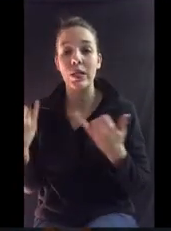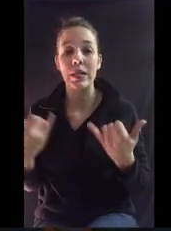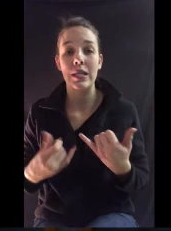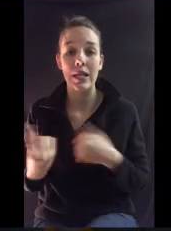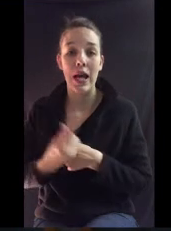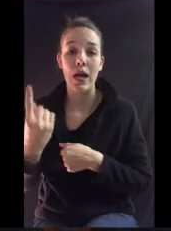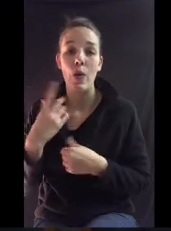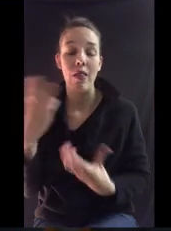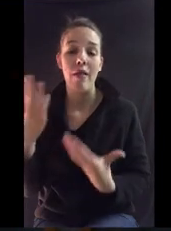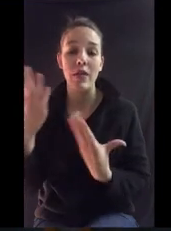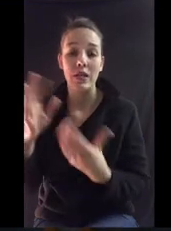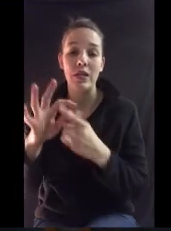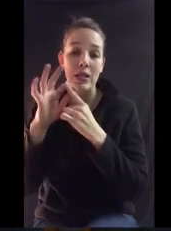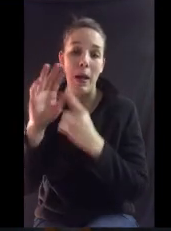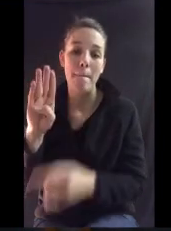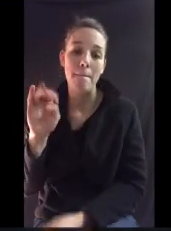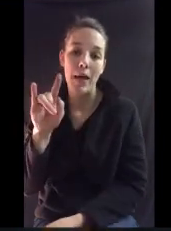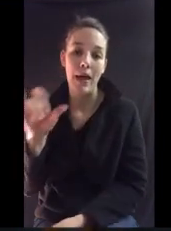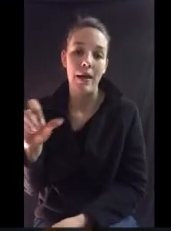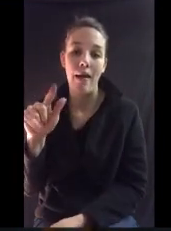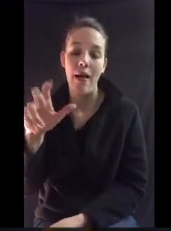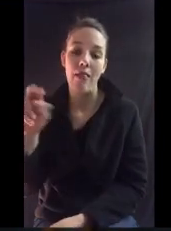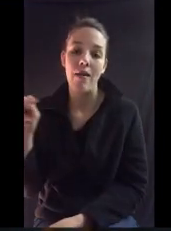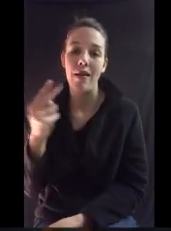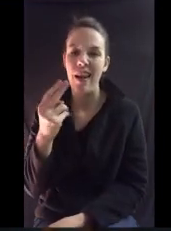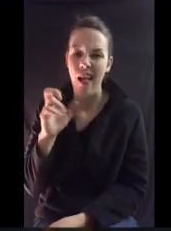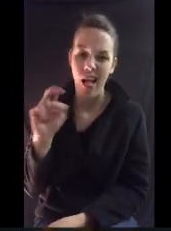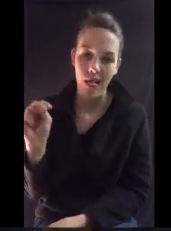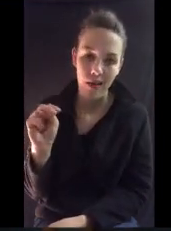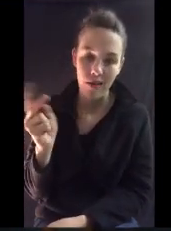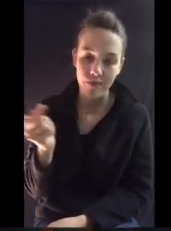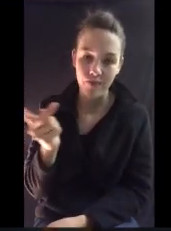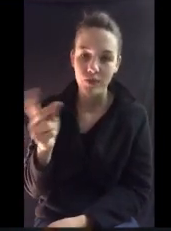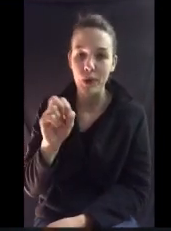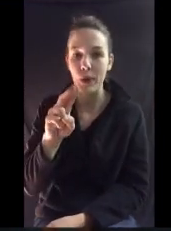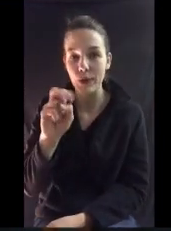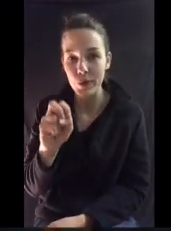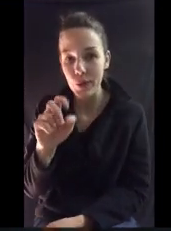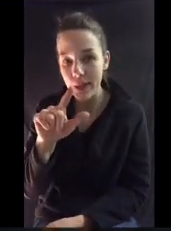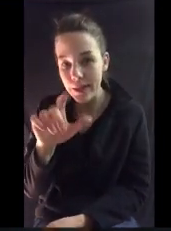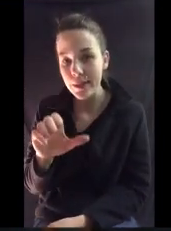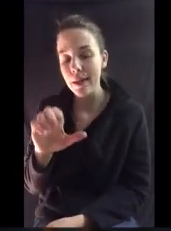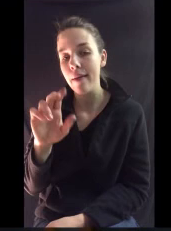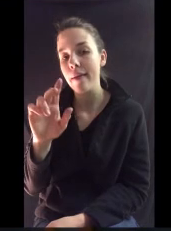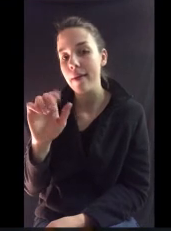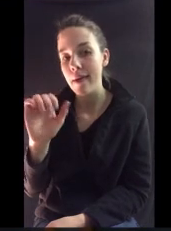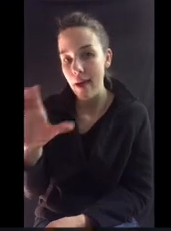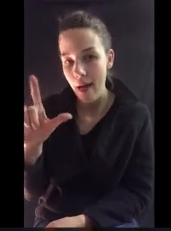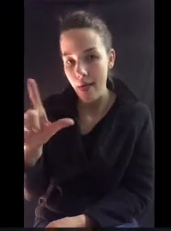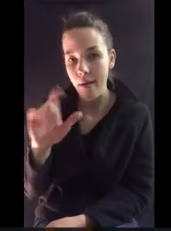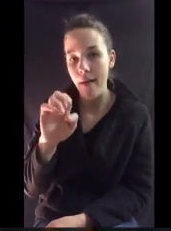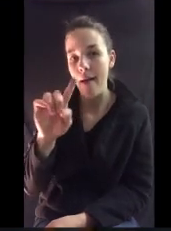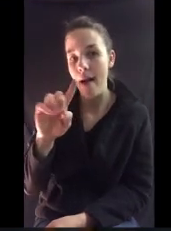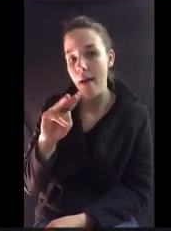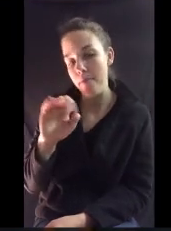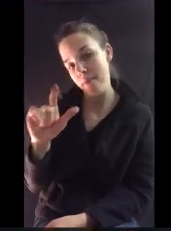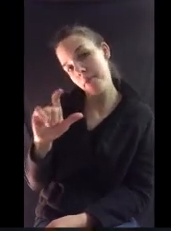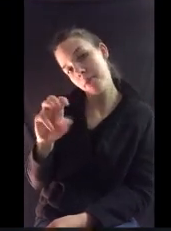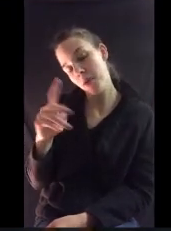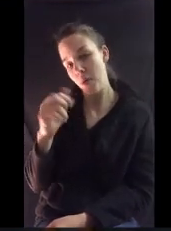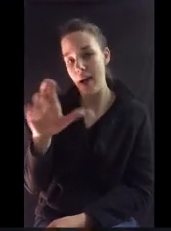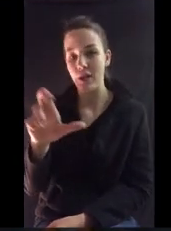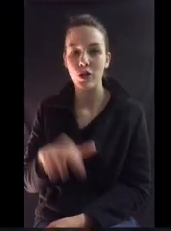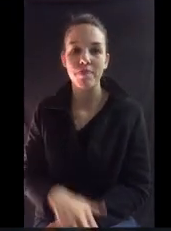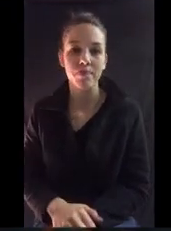feeling somewhat isolated these days, we lift up especially Betty Allen and Helen Korfitz, Sue Dale, Cal Hawley, and